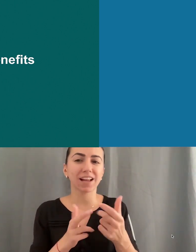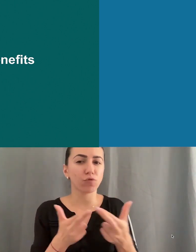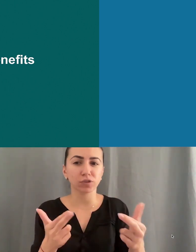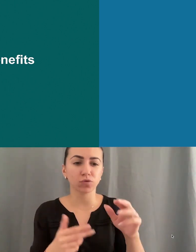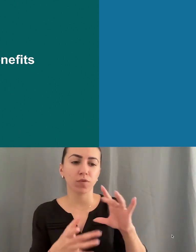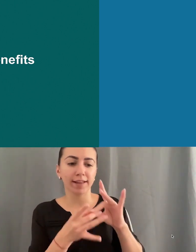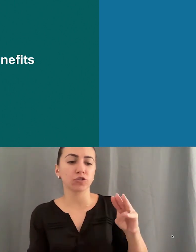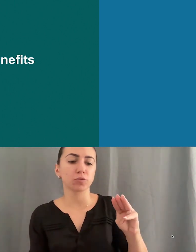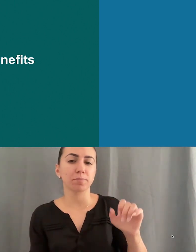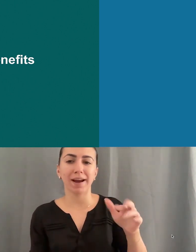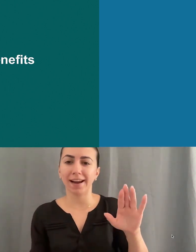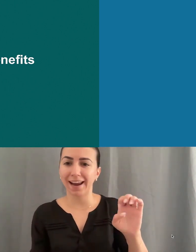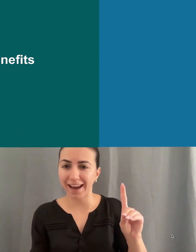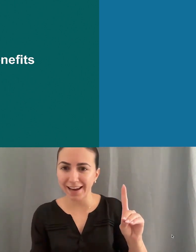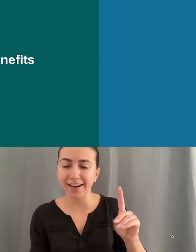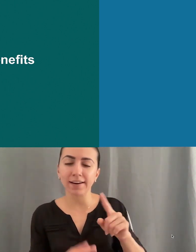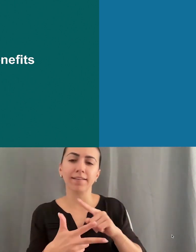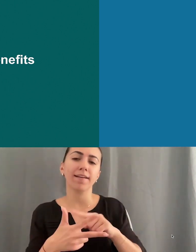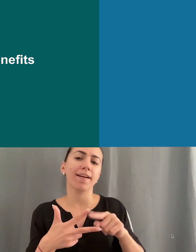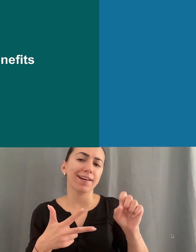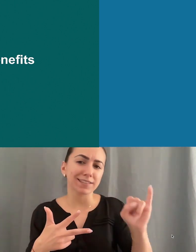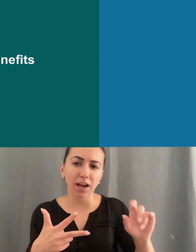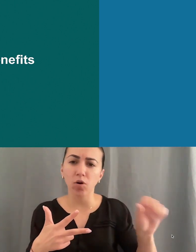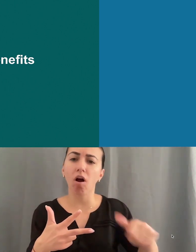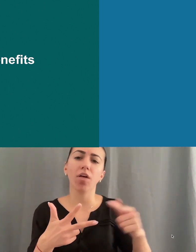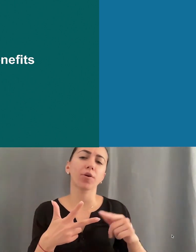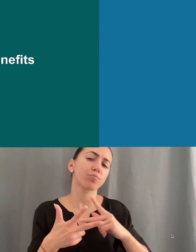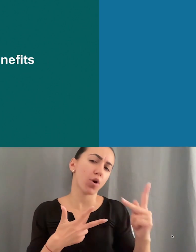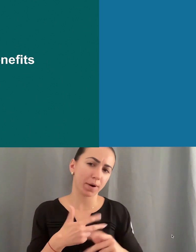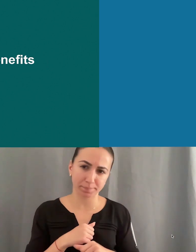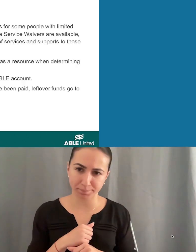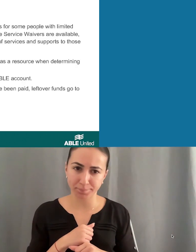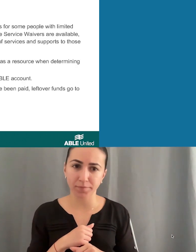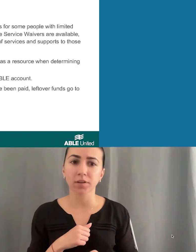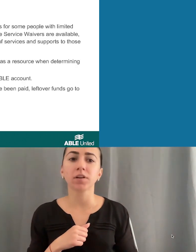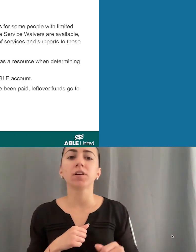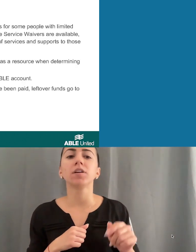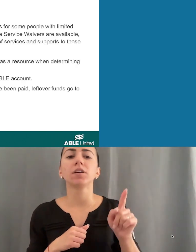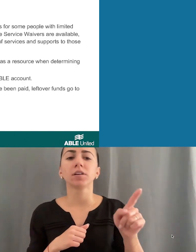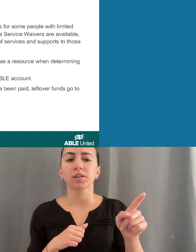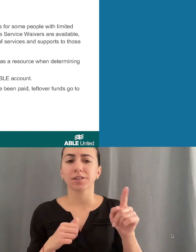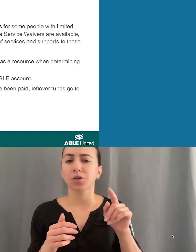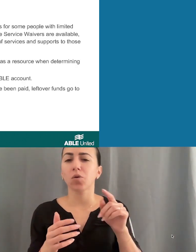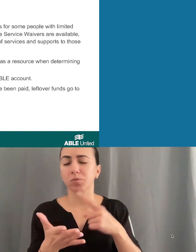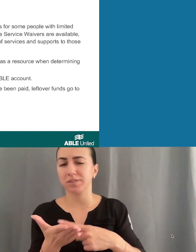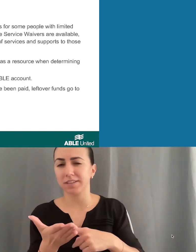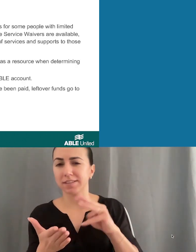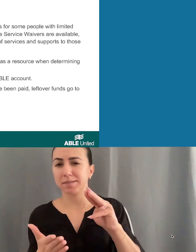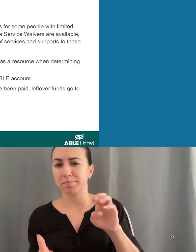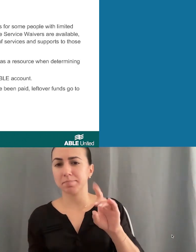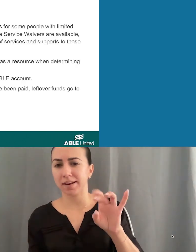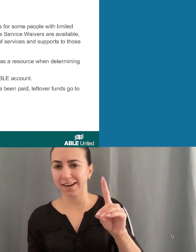Medicaid, SSI, or other types of public benefit programs. And we're going to really talk about the specifics of Medicaid as well